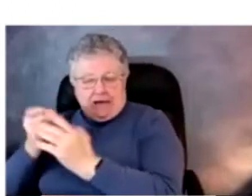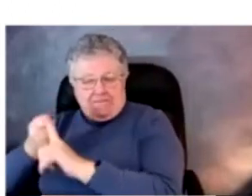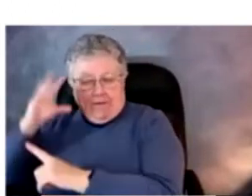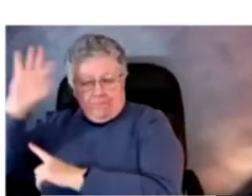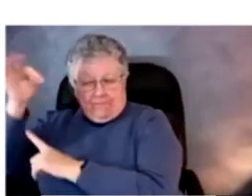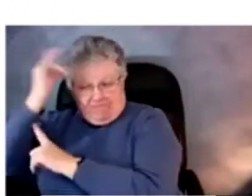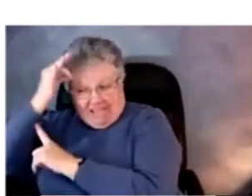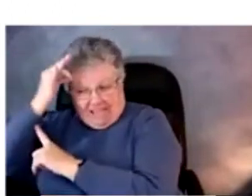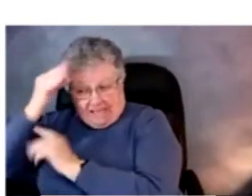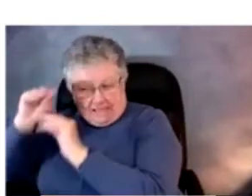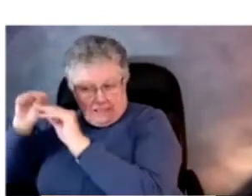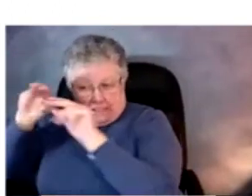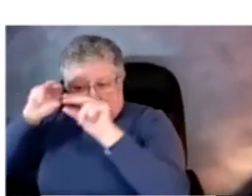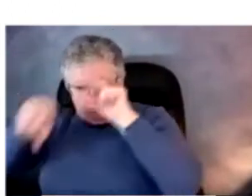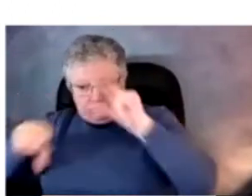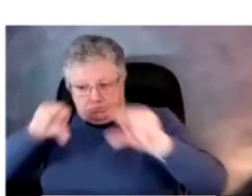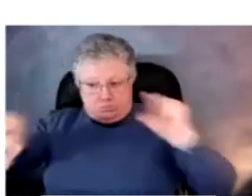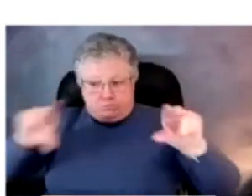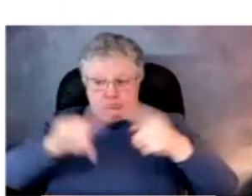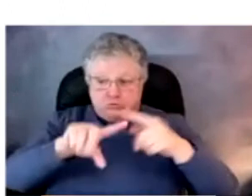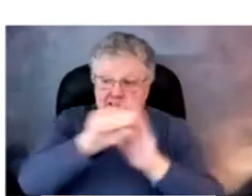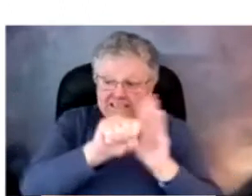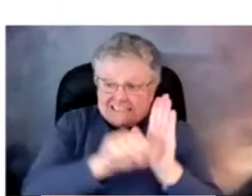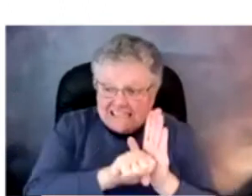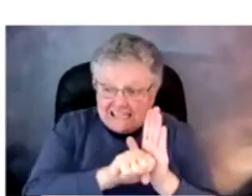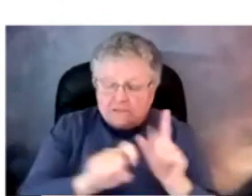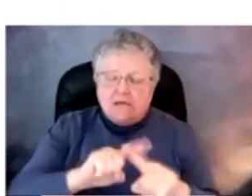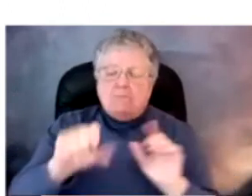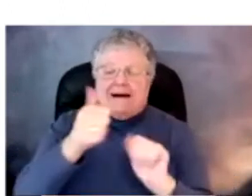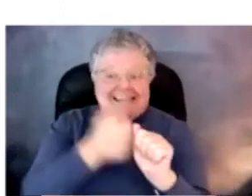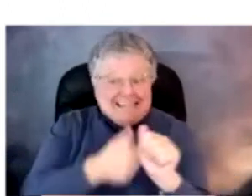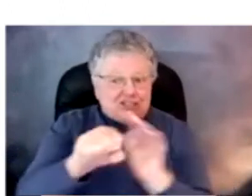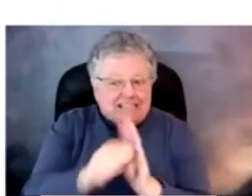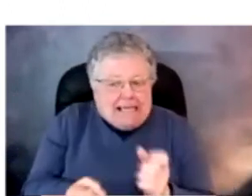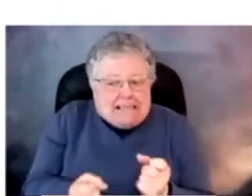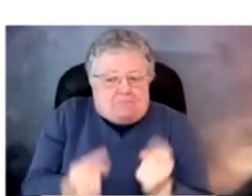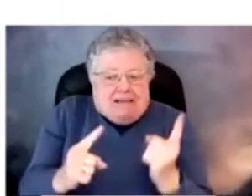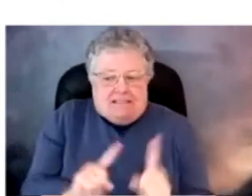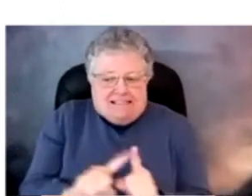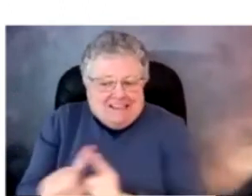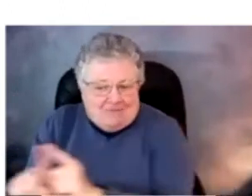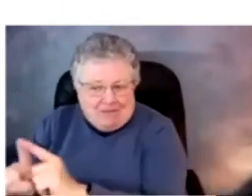state potentially, and how that then gets distributed. And of course, infrastructure